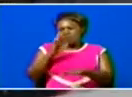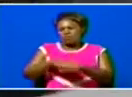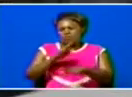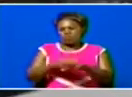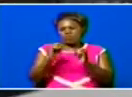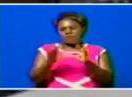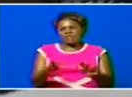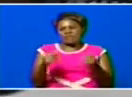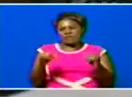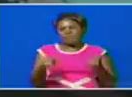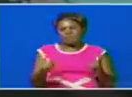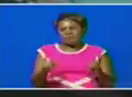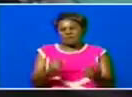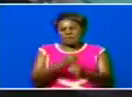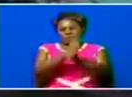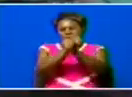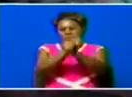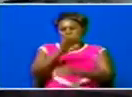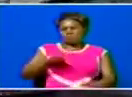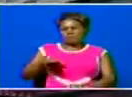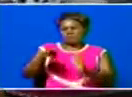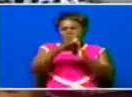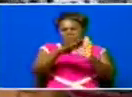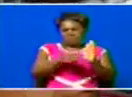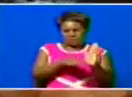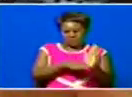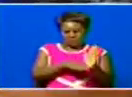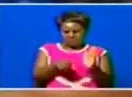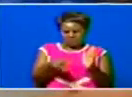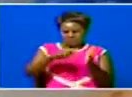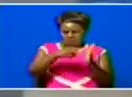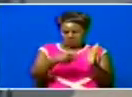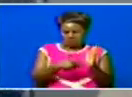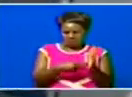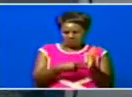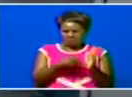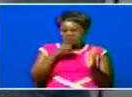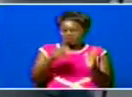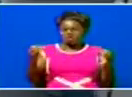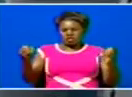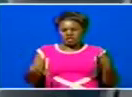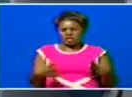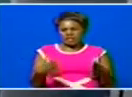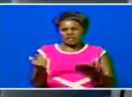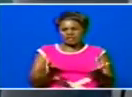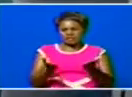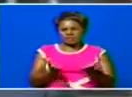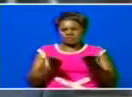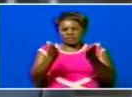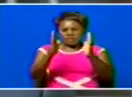counties implementing the Linda Mama program. Information about this program is not clear to the service